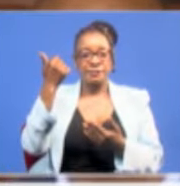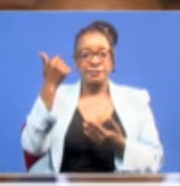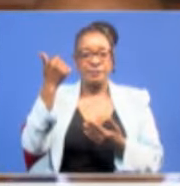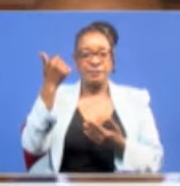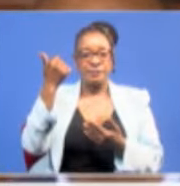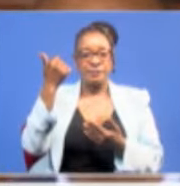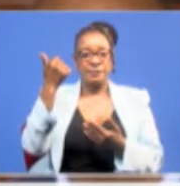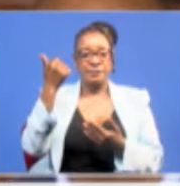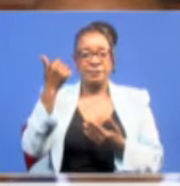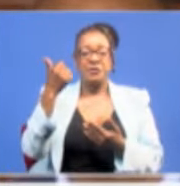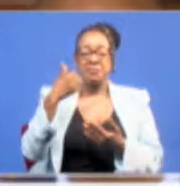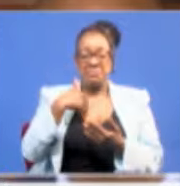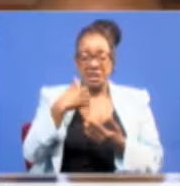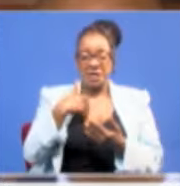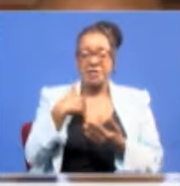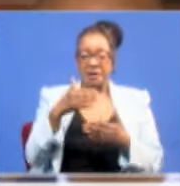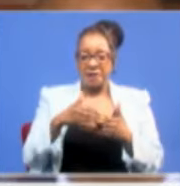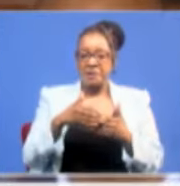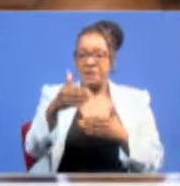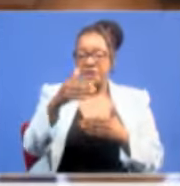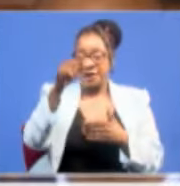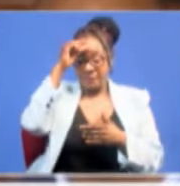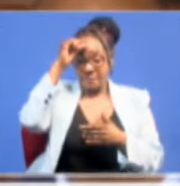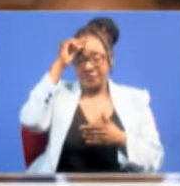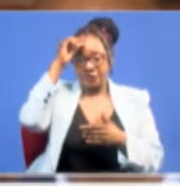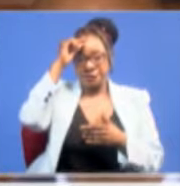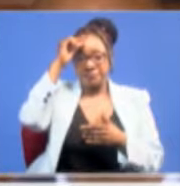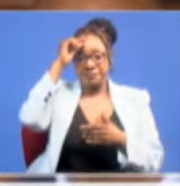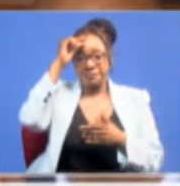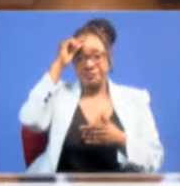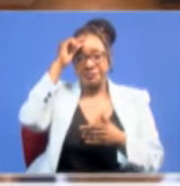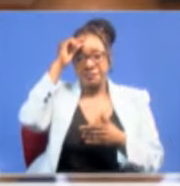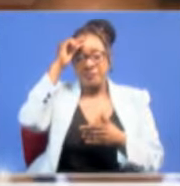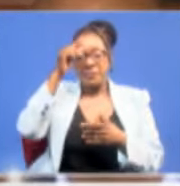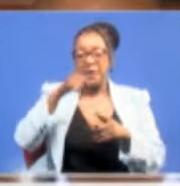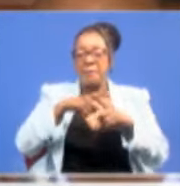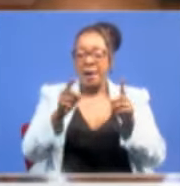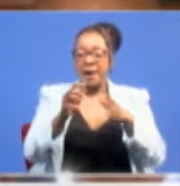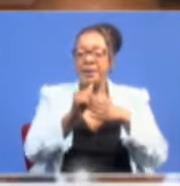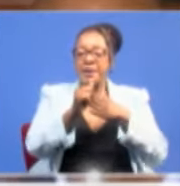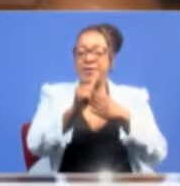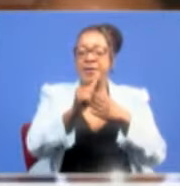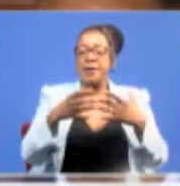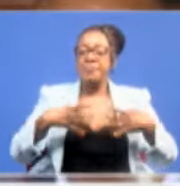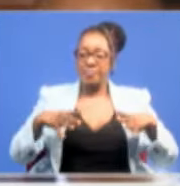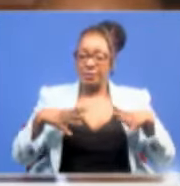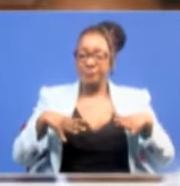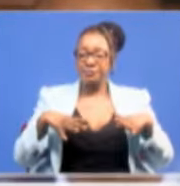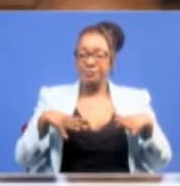I run a government, but I also lead people,